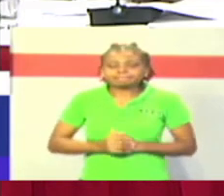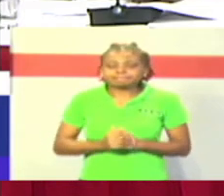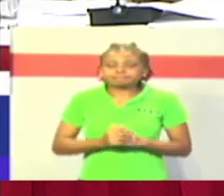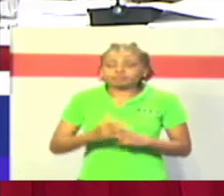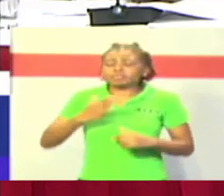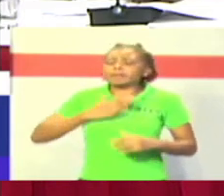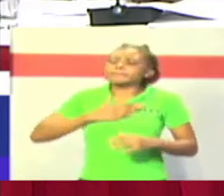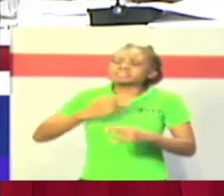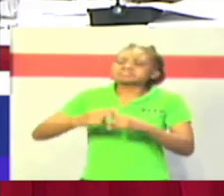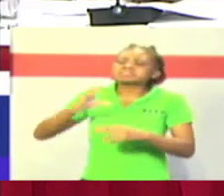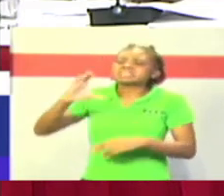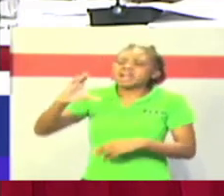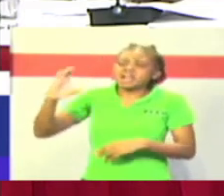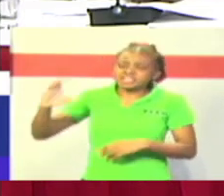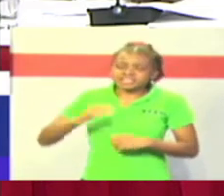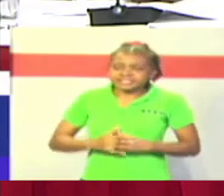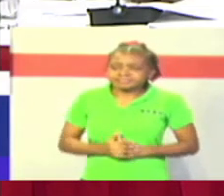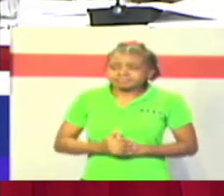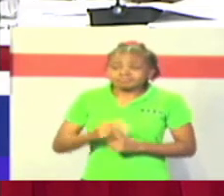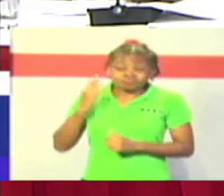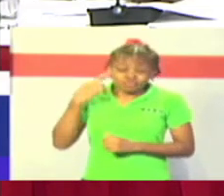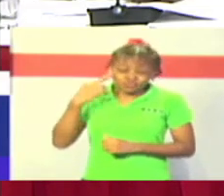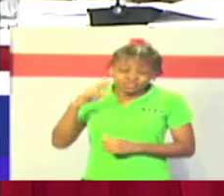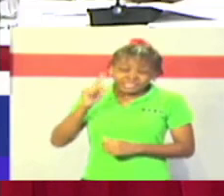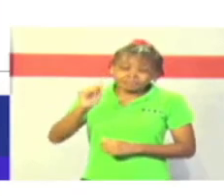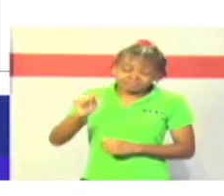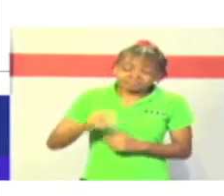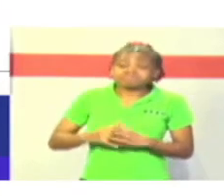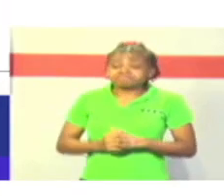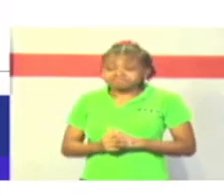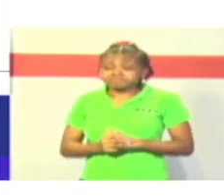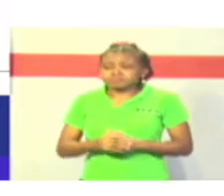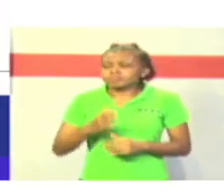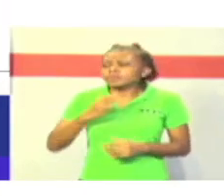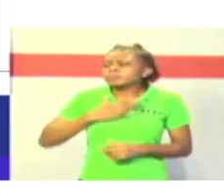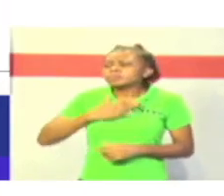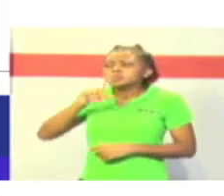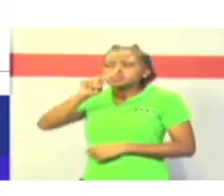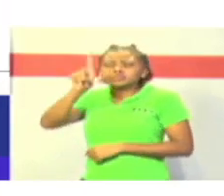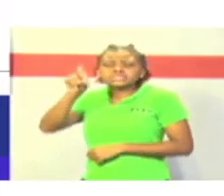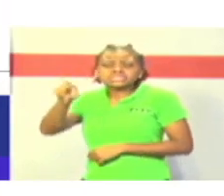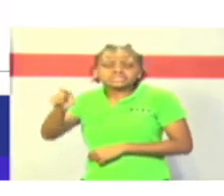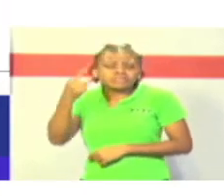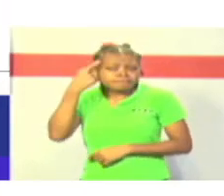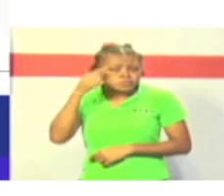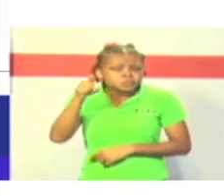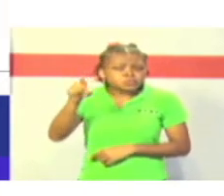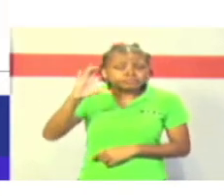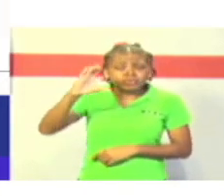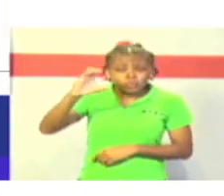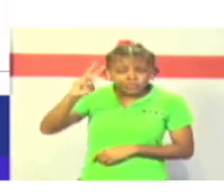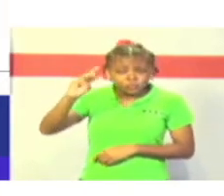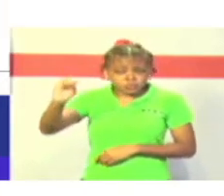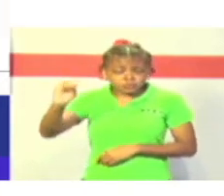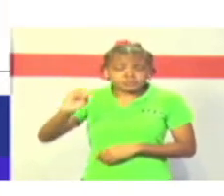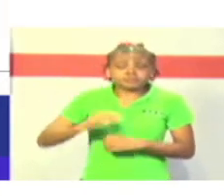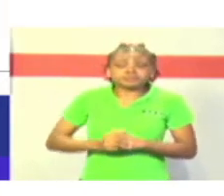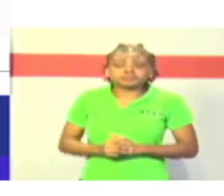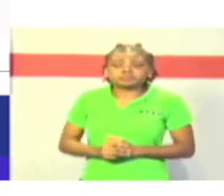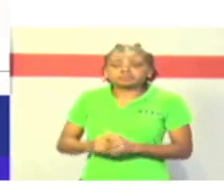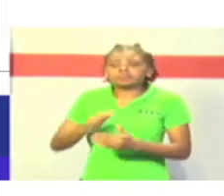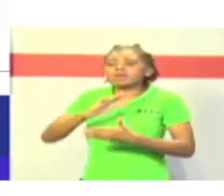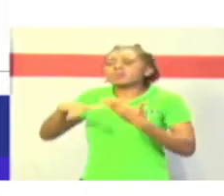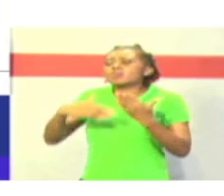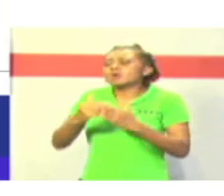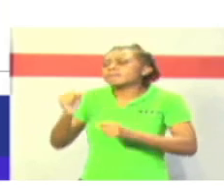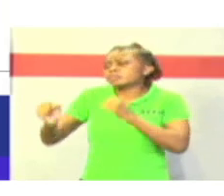Clayton Clark from Radio Tambourine. My questions are for the Chief Medical Officer, and they are all sports